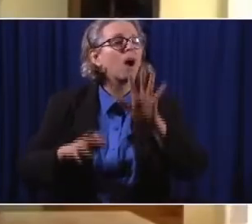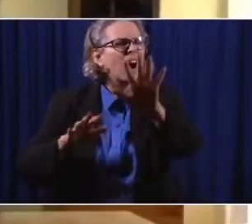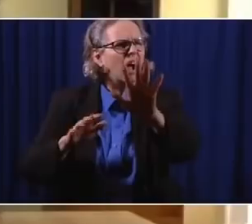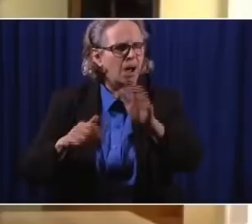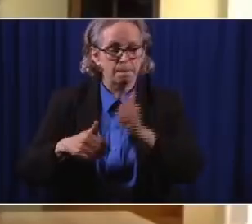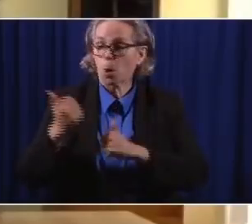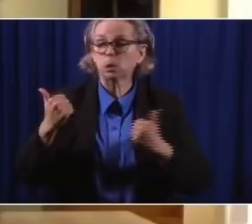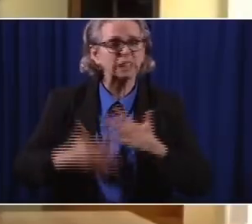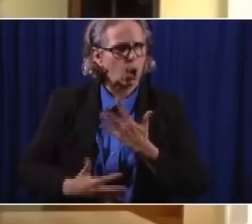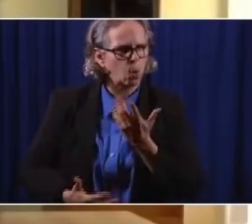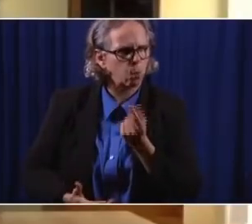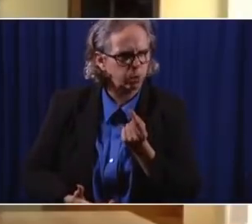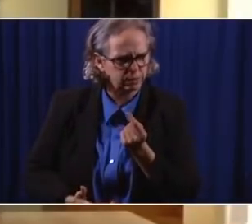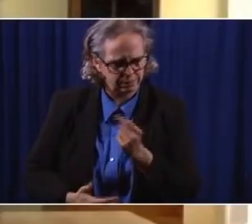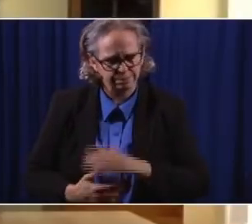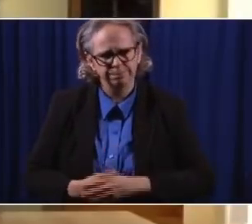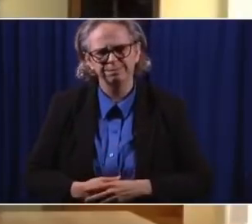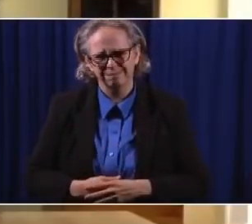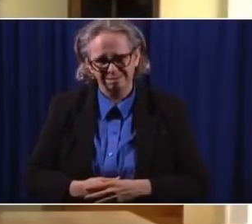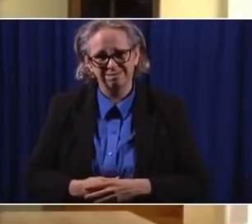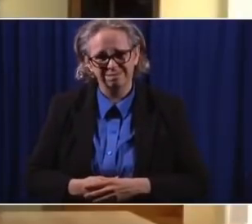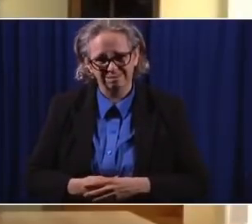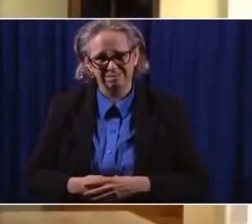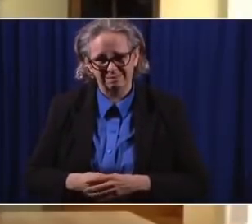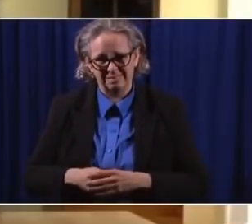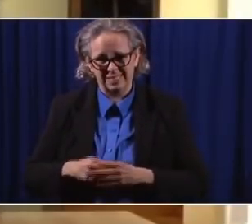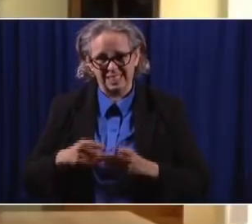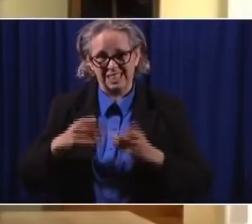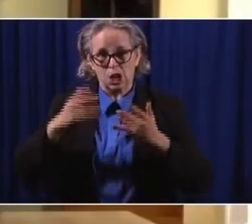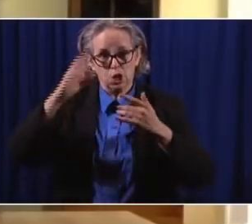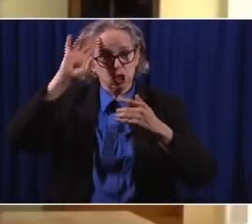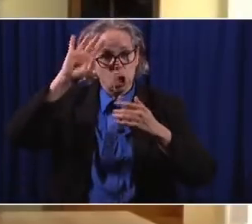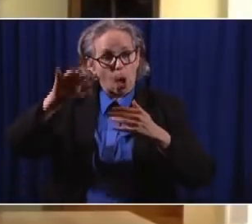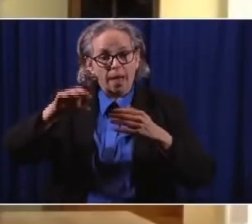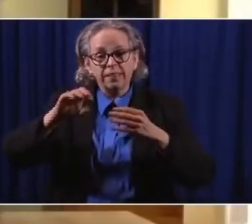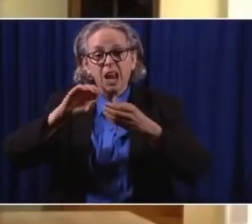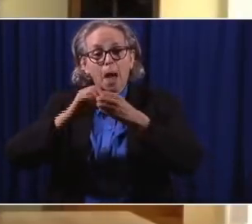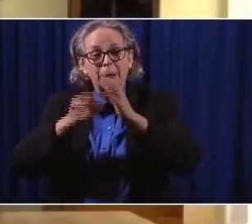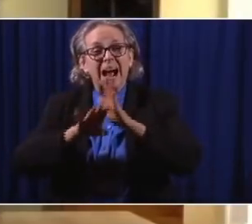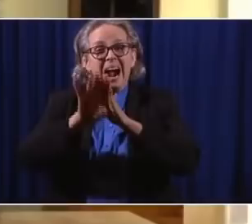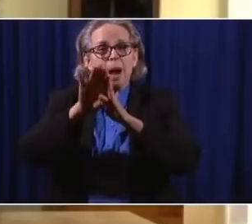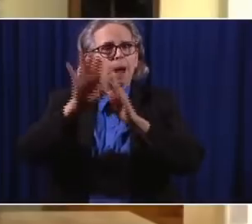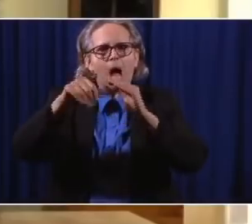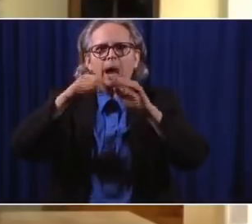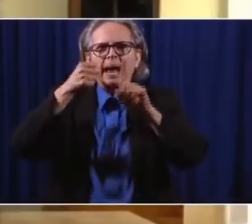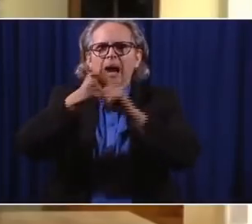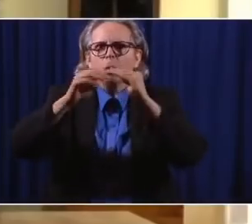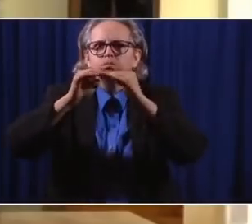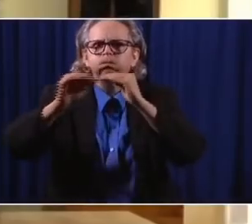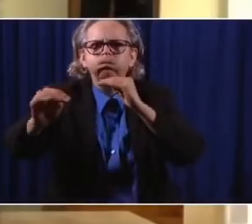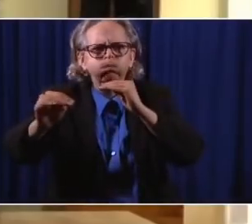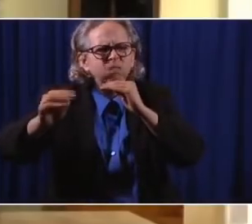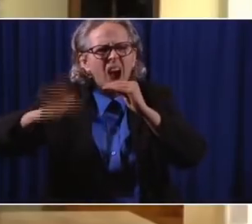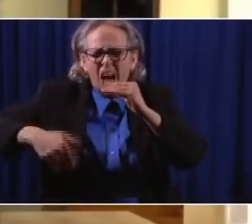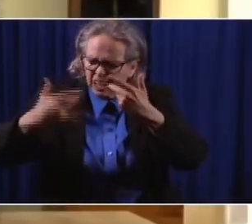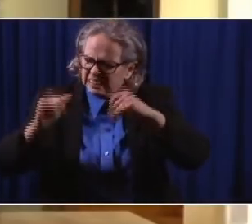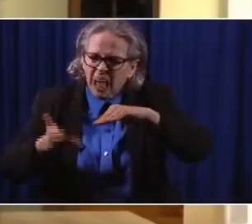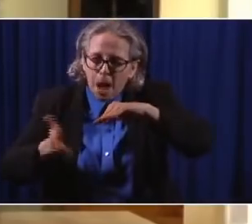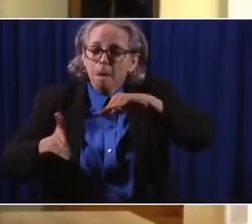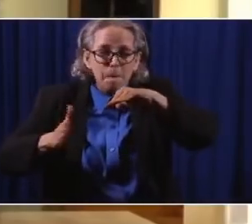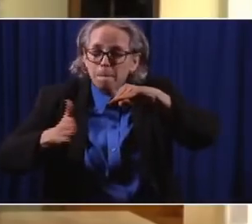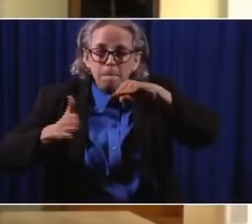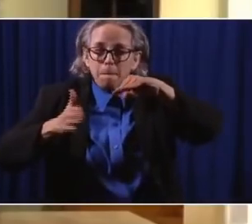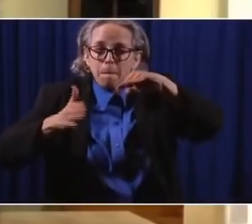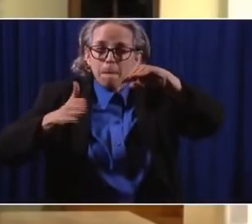not seem like we're even starting to get to a plateau. It just goes up and up. We have 12